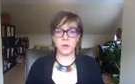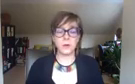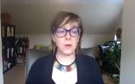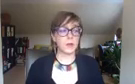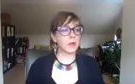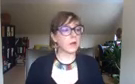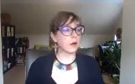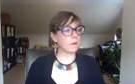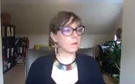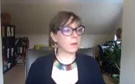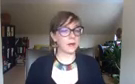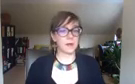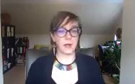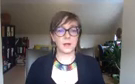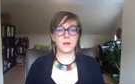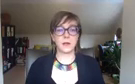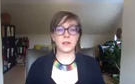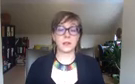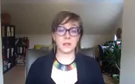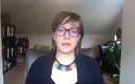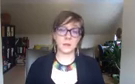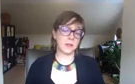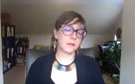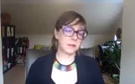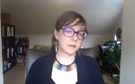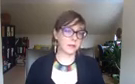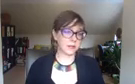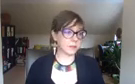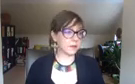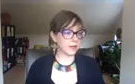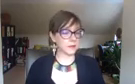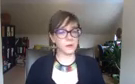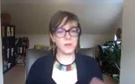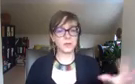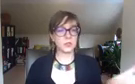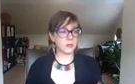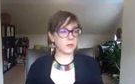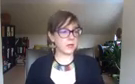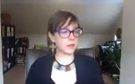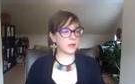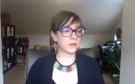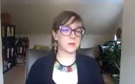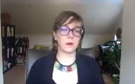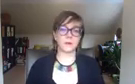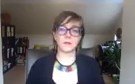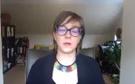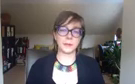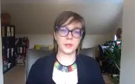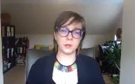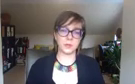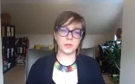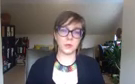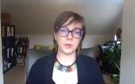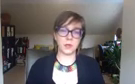as well. But it does tend to be less. So these are just some of the headlines of